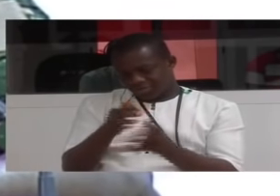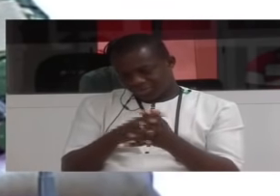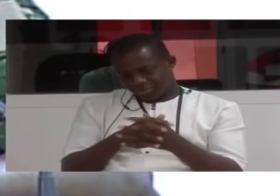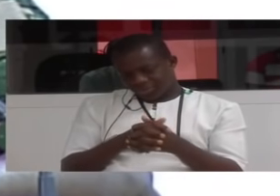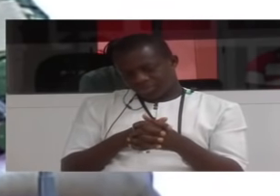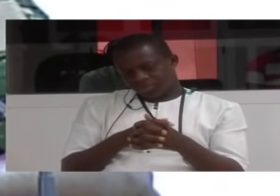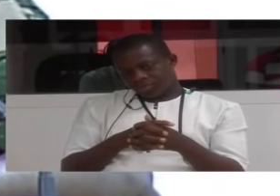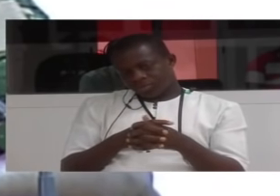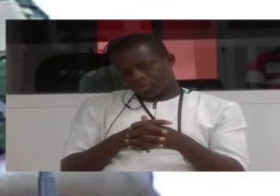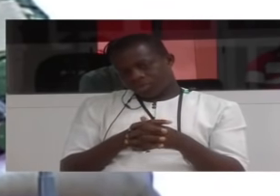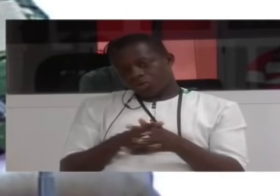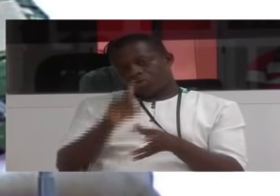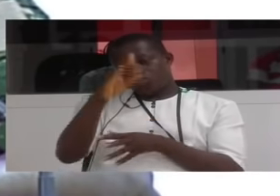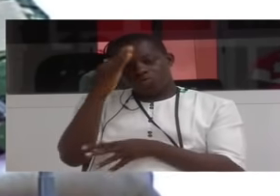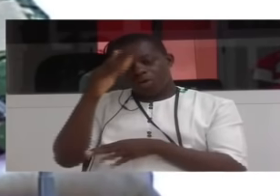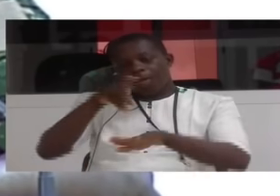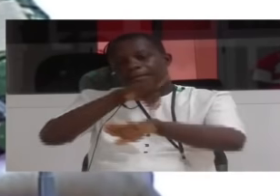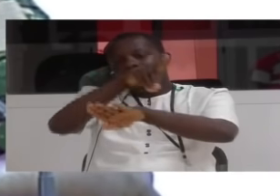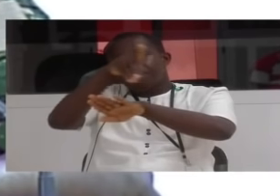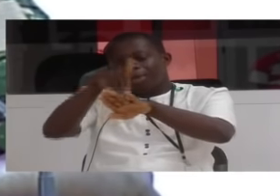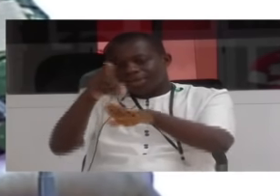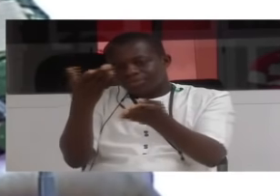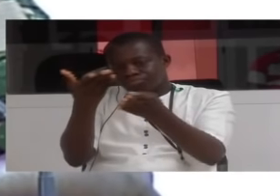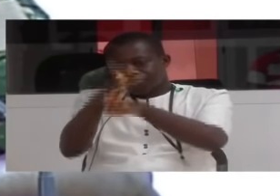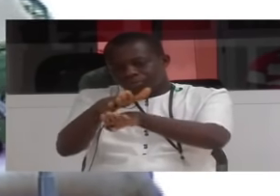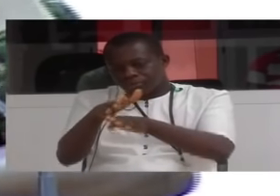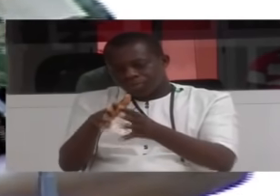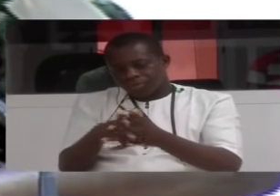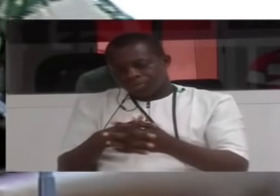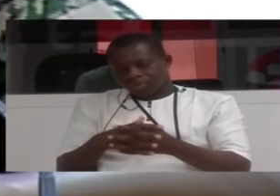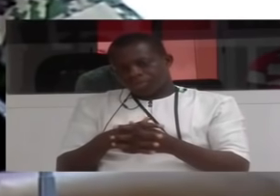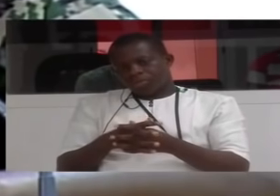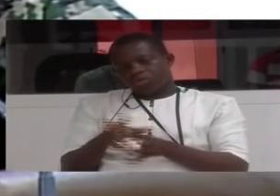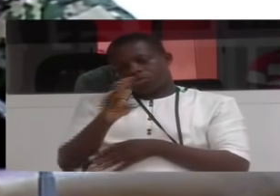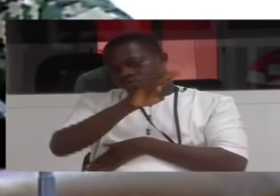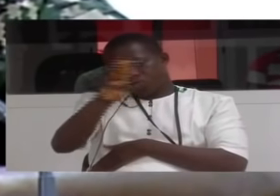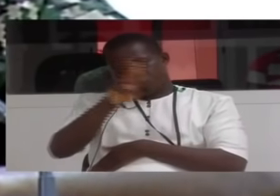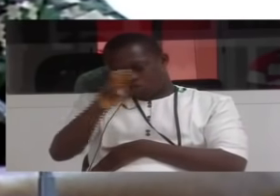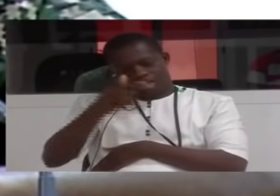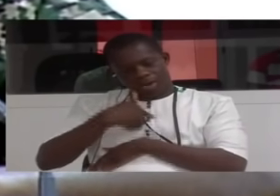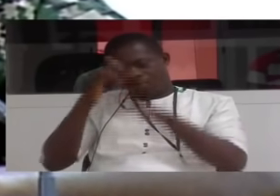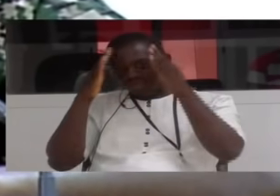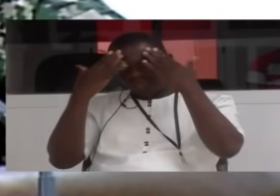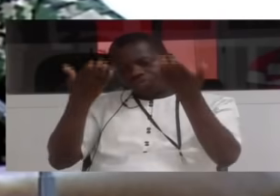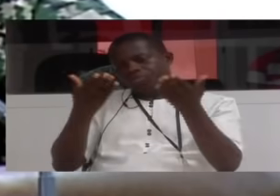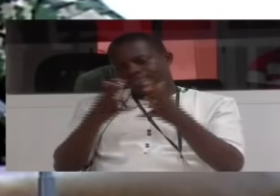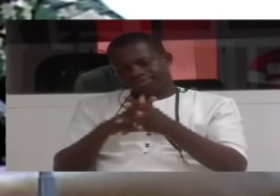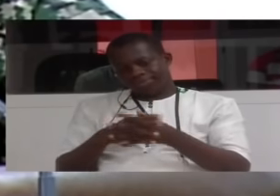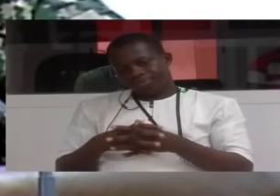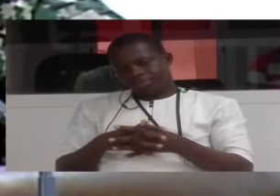Do you know where they were buried? Ndax xam nga fan lañ sul gay? No, dedel xawma. No, I don't know.